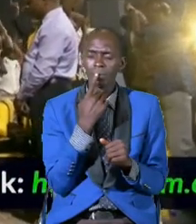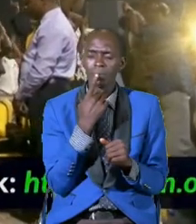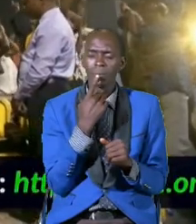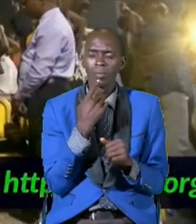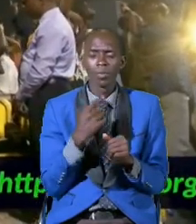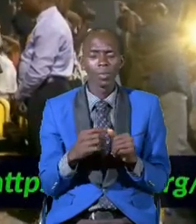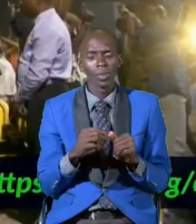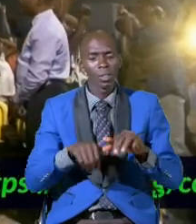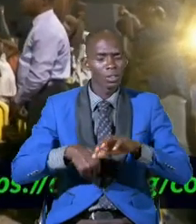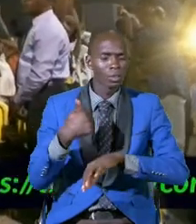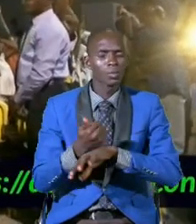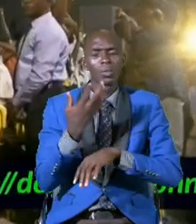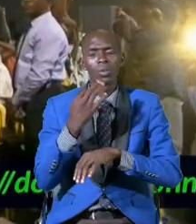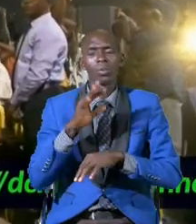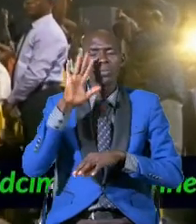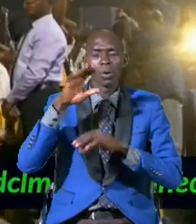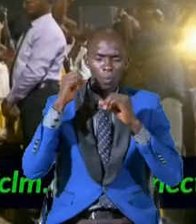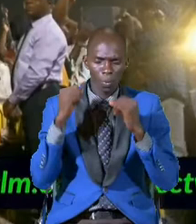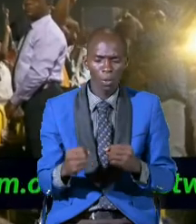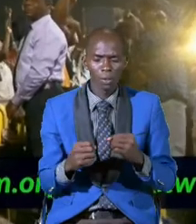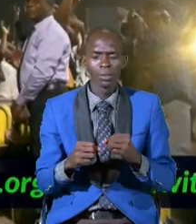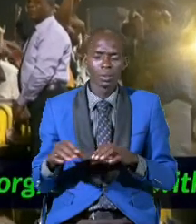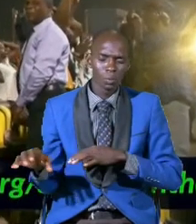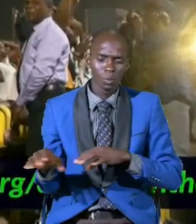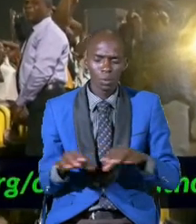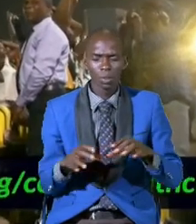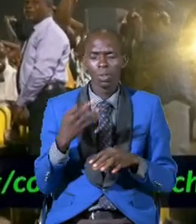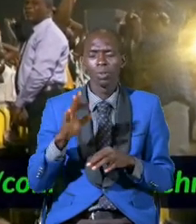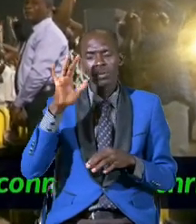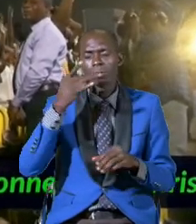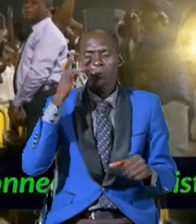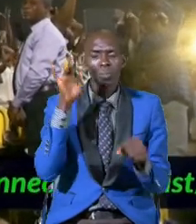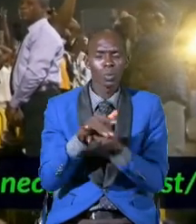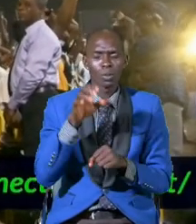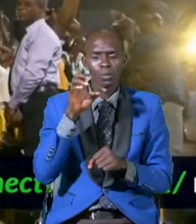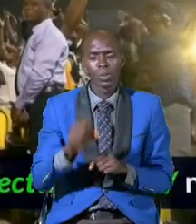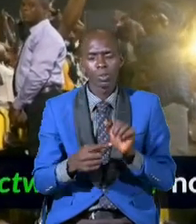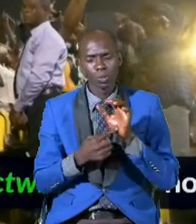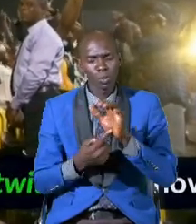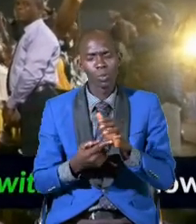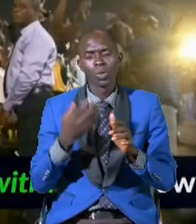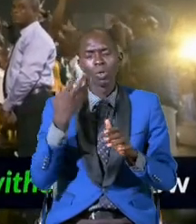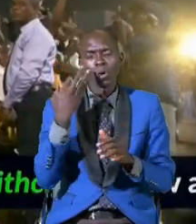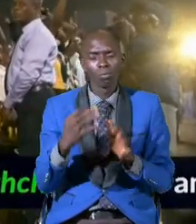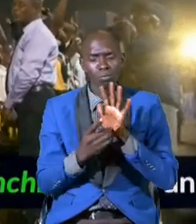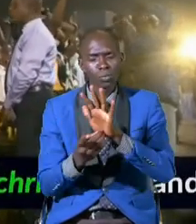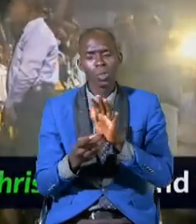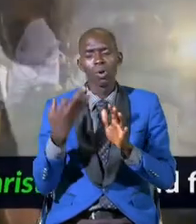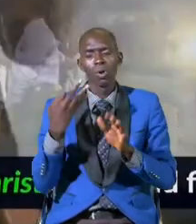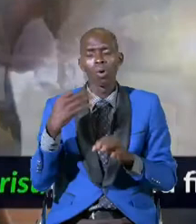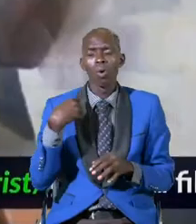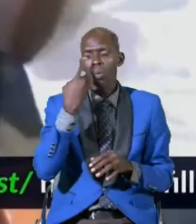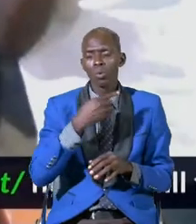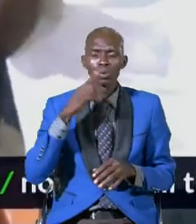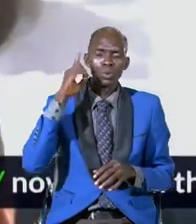Manifestation of your power, performance of your promise, demonstration of who you are,